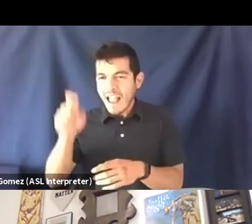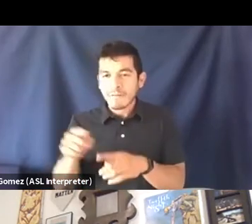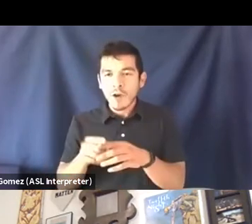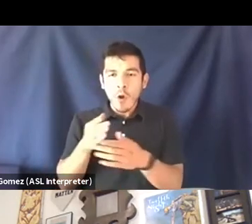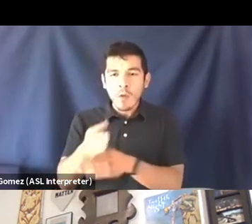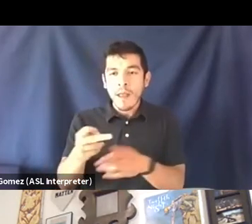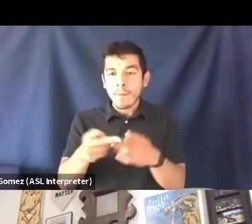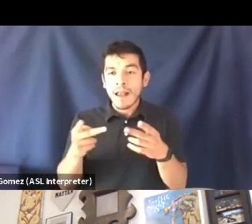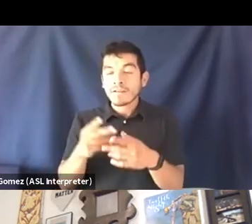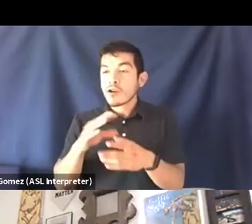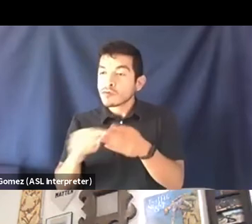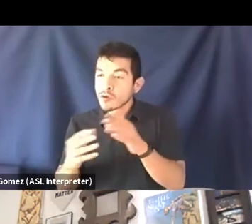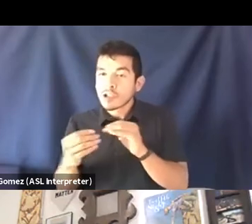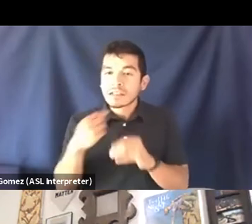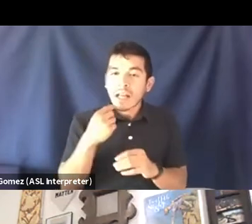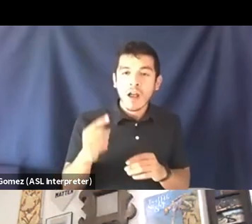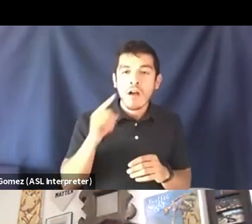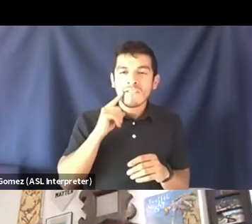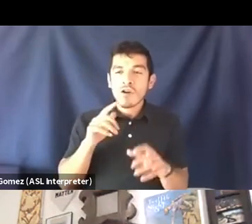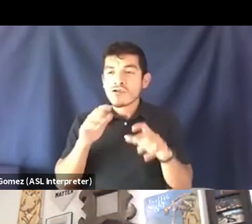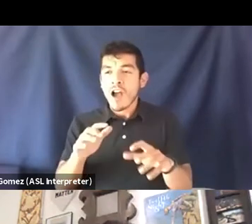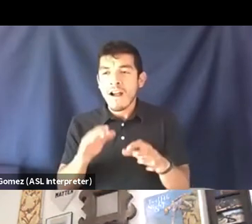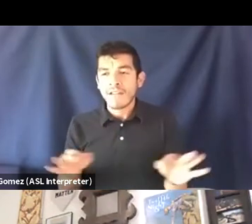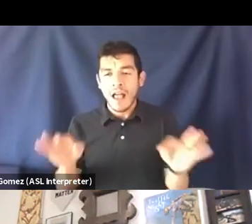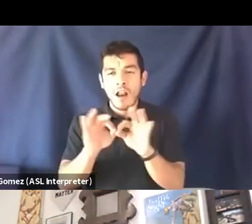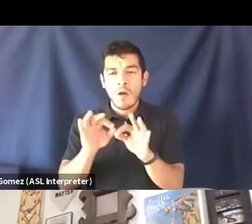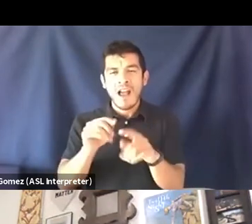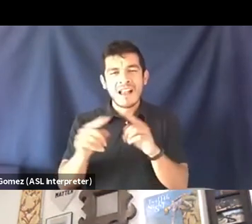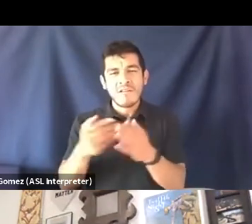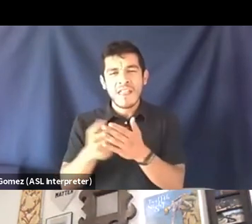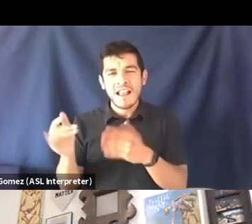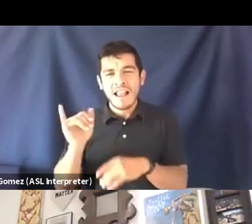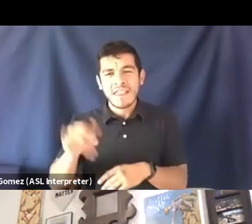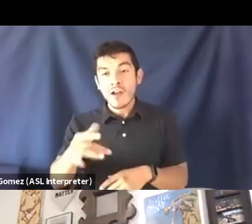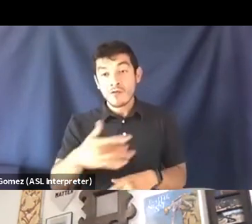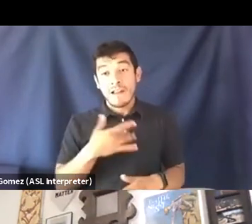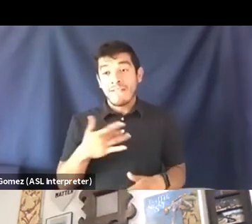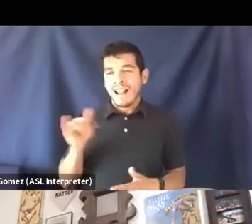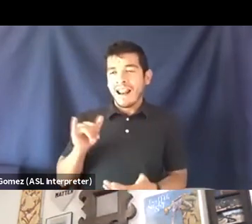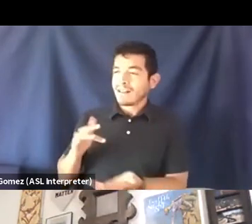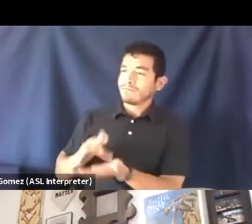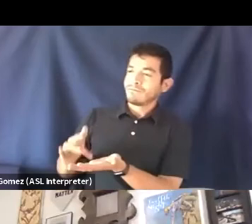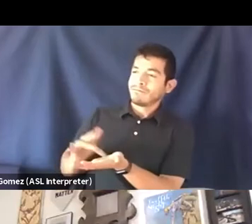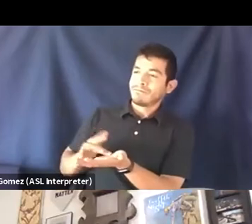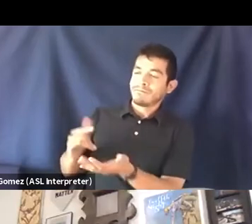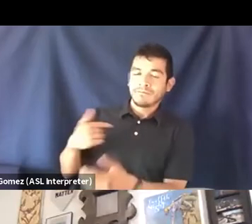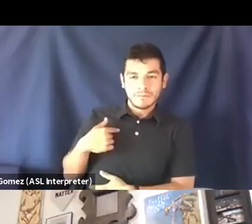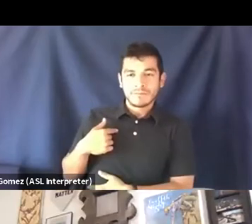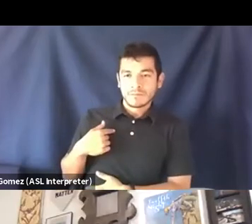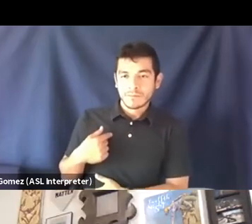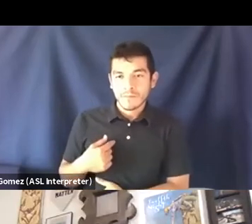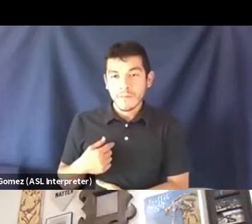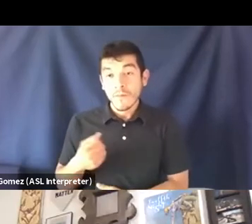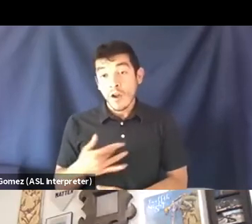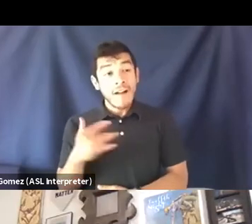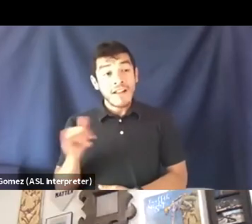of storytelling for shock value and different things like that. And you can feel somewhat exploited. And so I was feeling like, look, I'm tired of talking